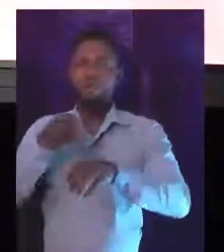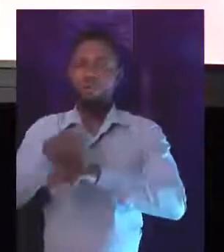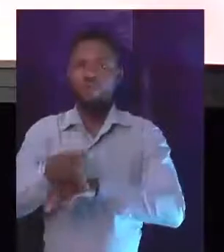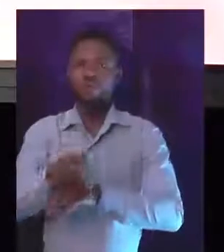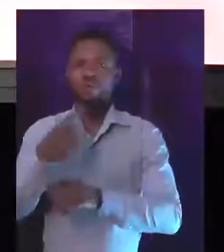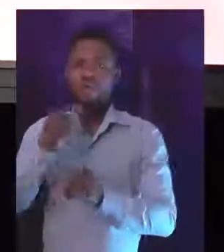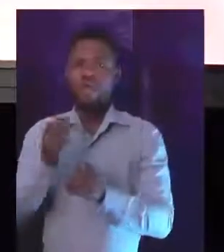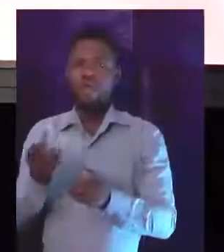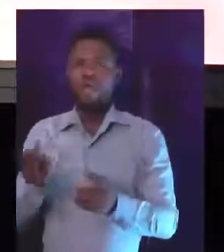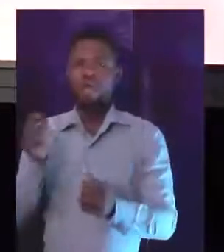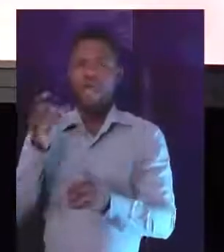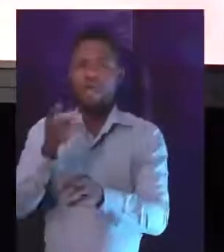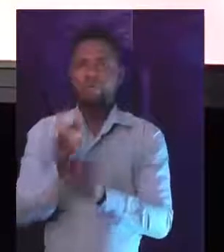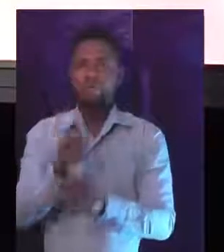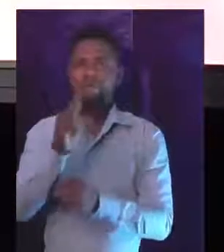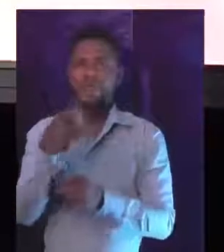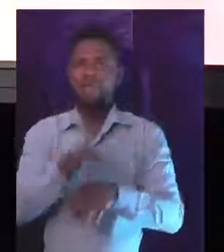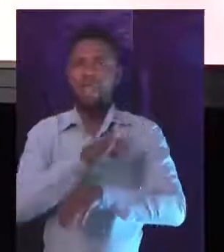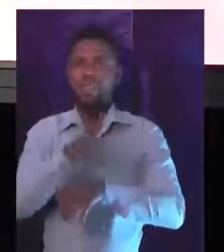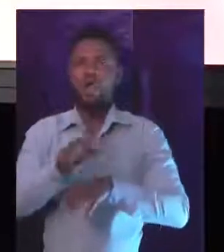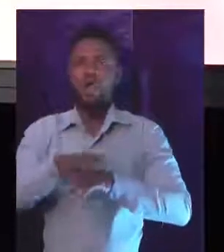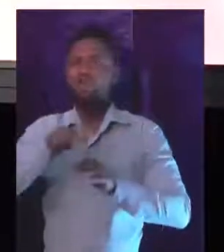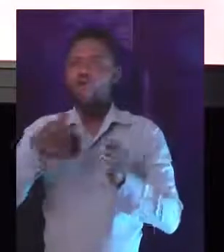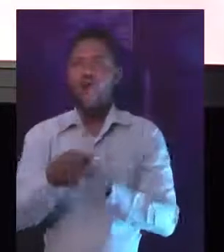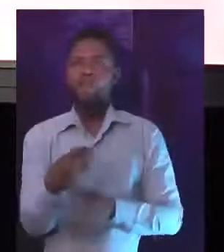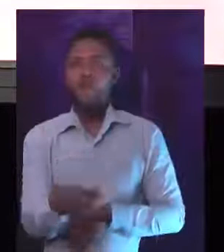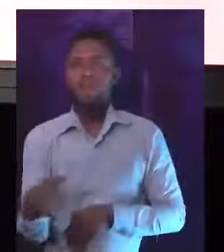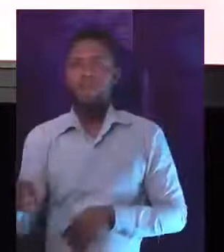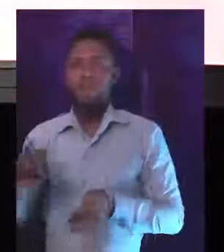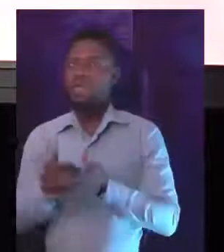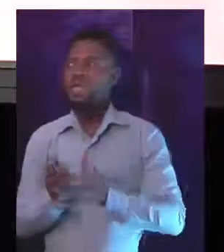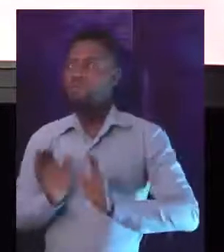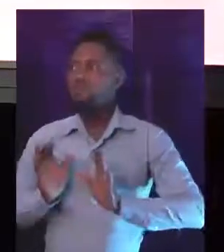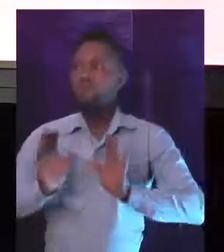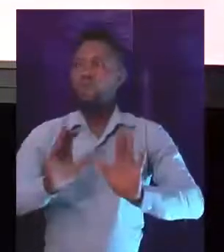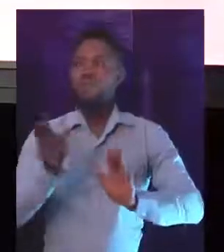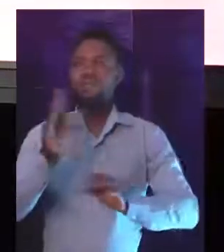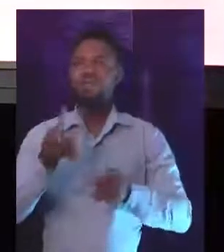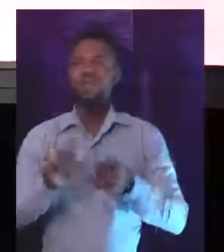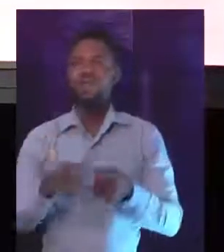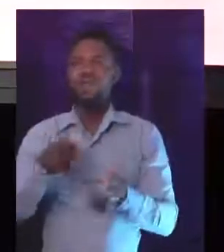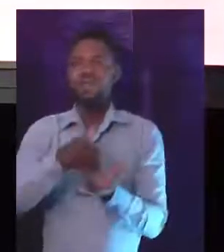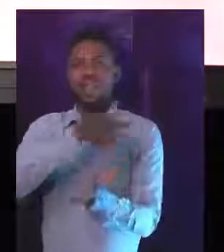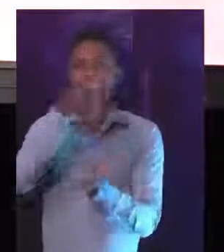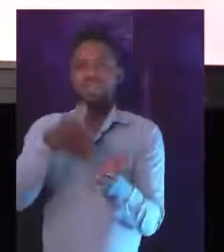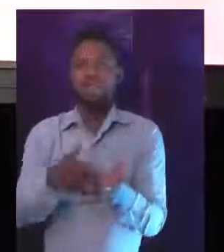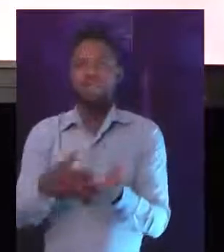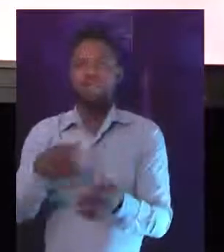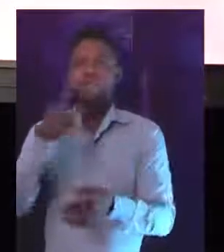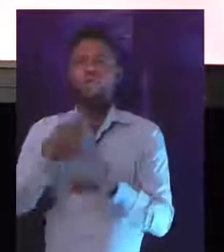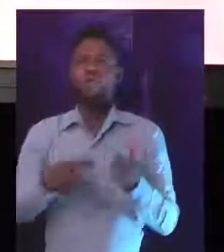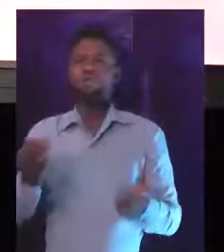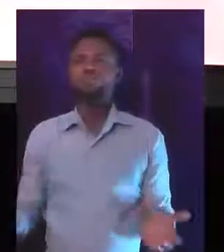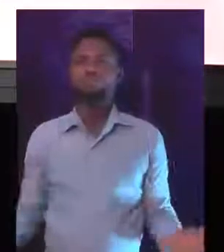center. Force exerted by the earth on all objects. It pulls them to